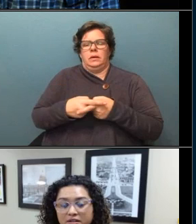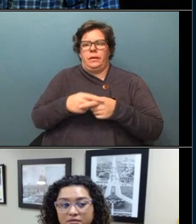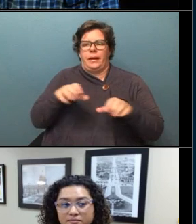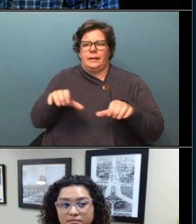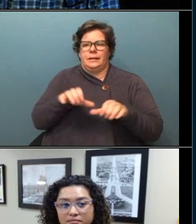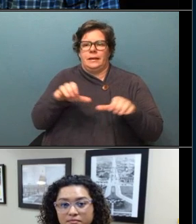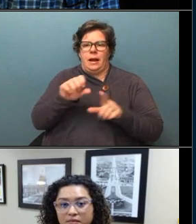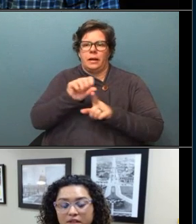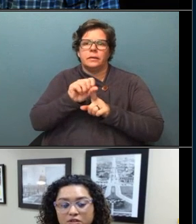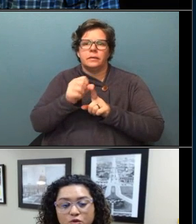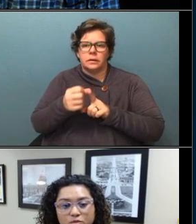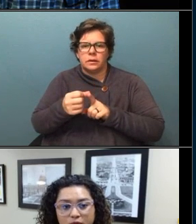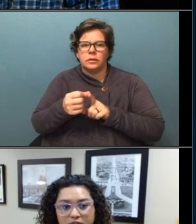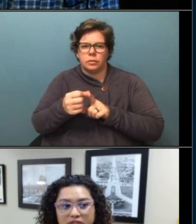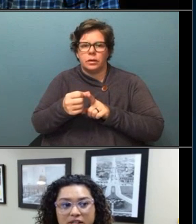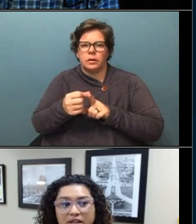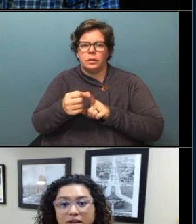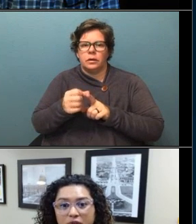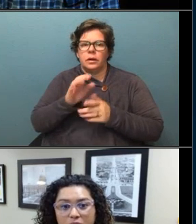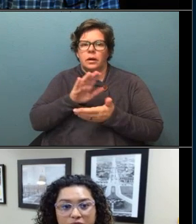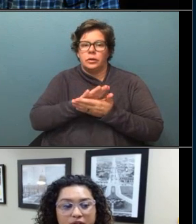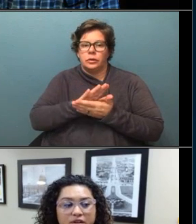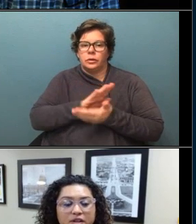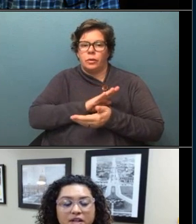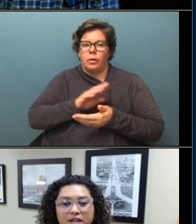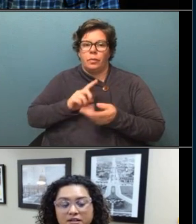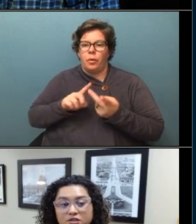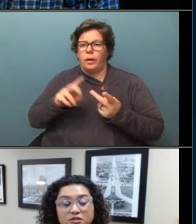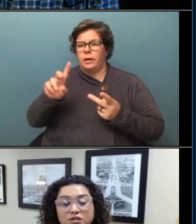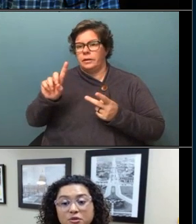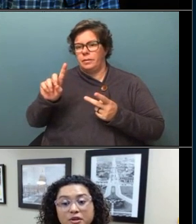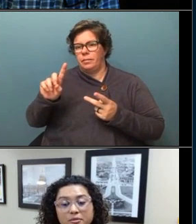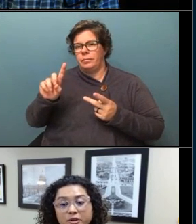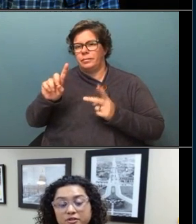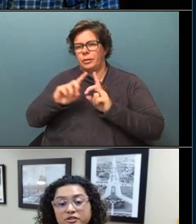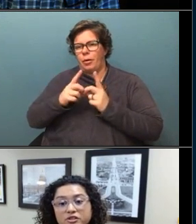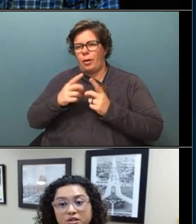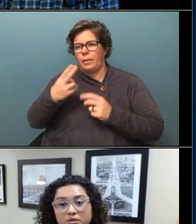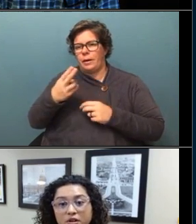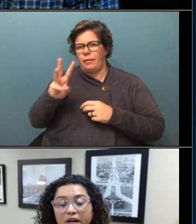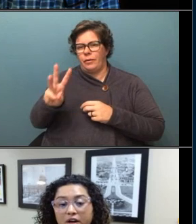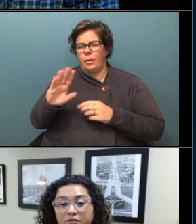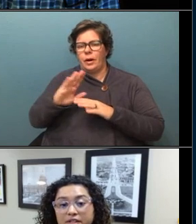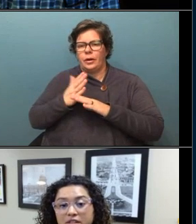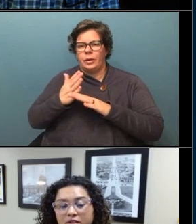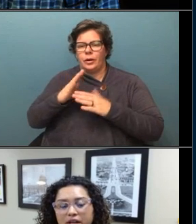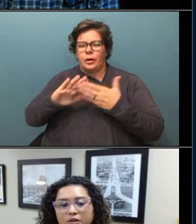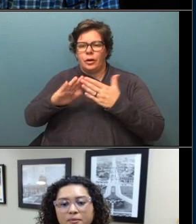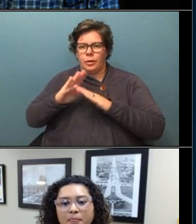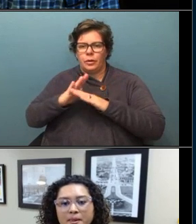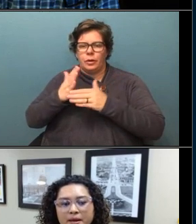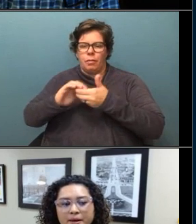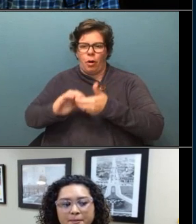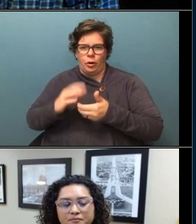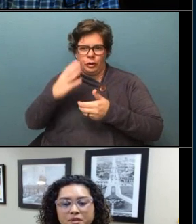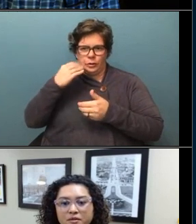thing that school boards and health and welfare and just community partners in general are facing right